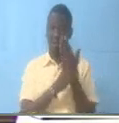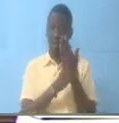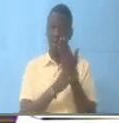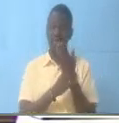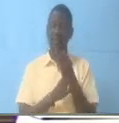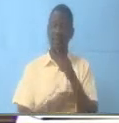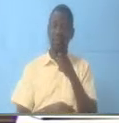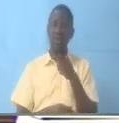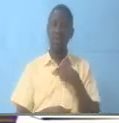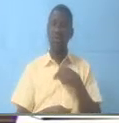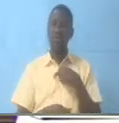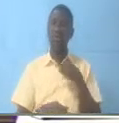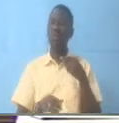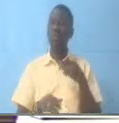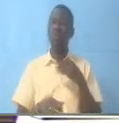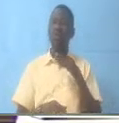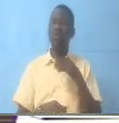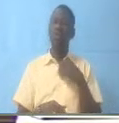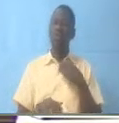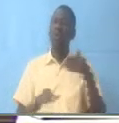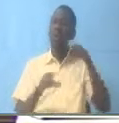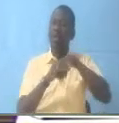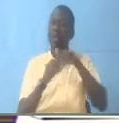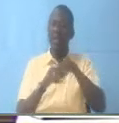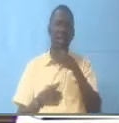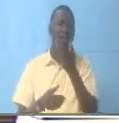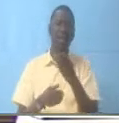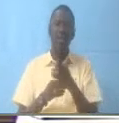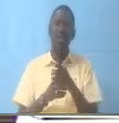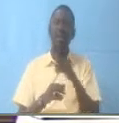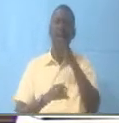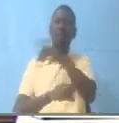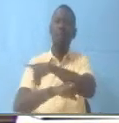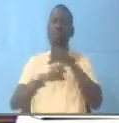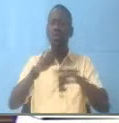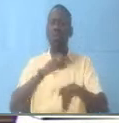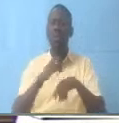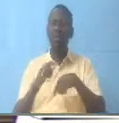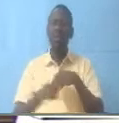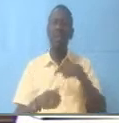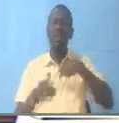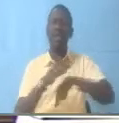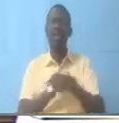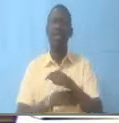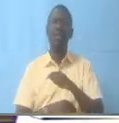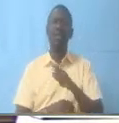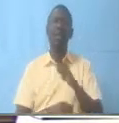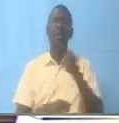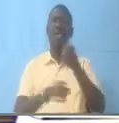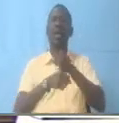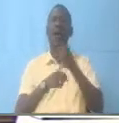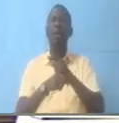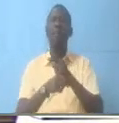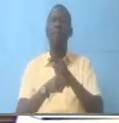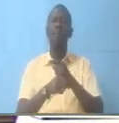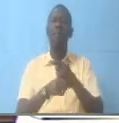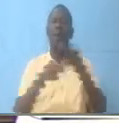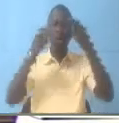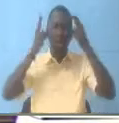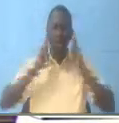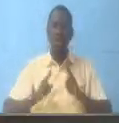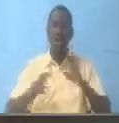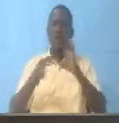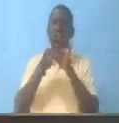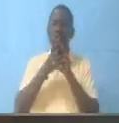you occupy any position at the GBA? ndax am na benn place boo xam ne yoroon nga ko ci fi ñoo